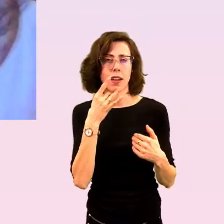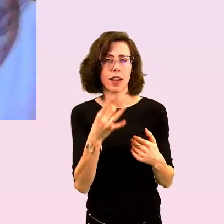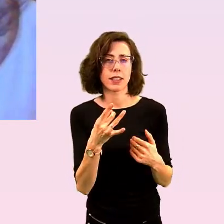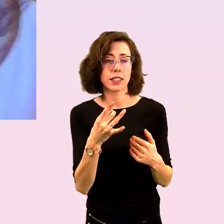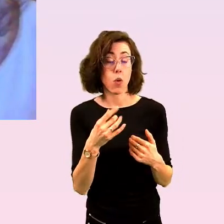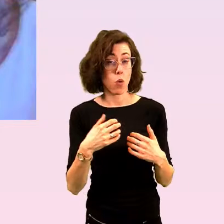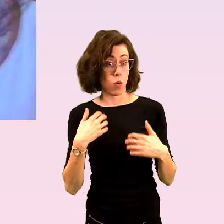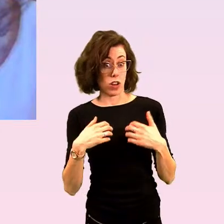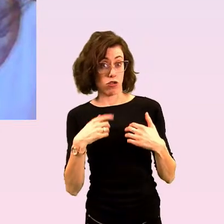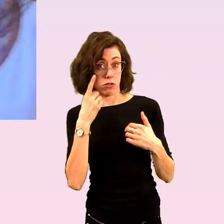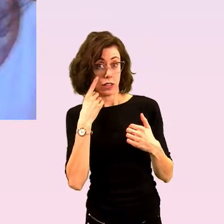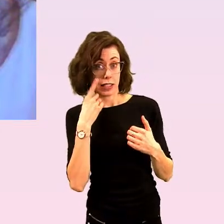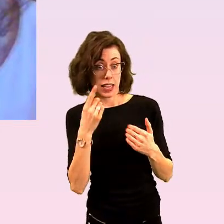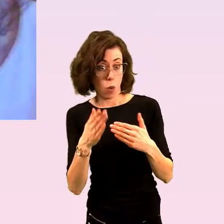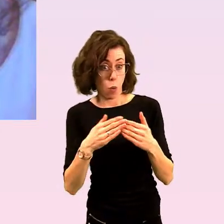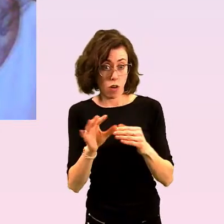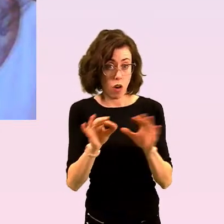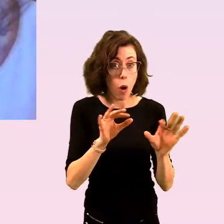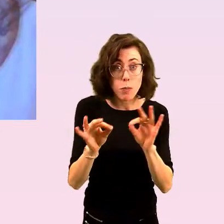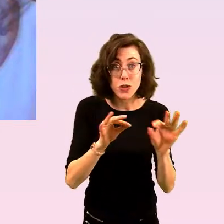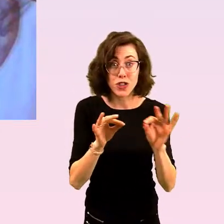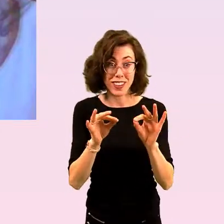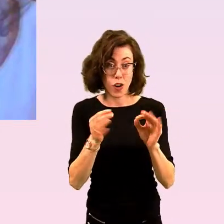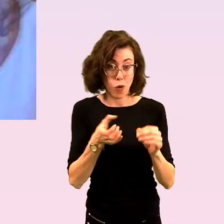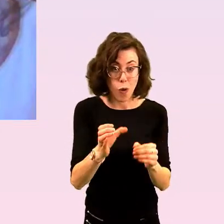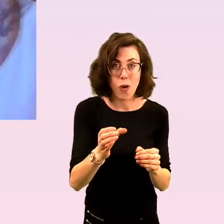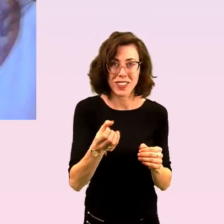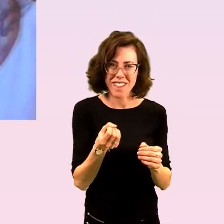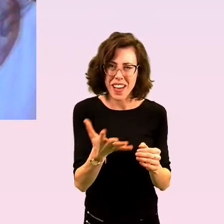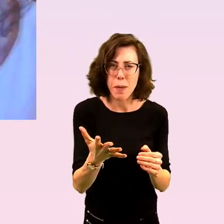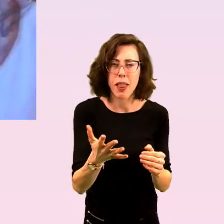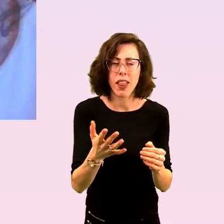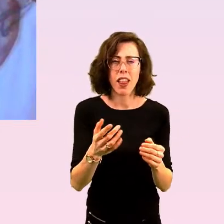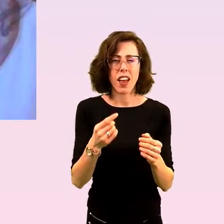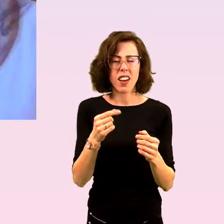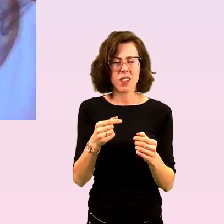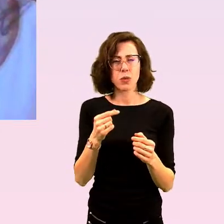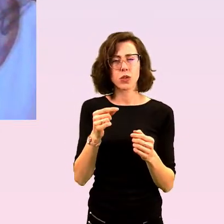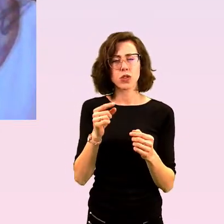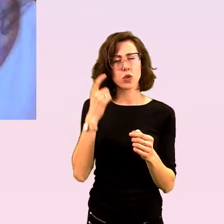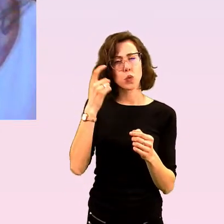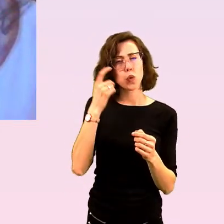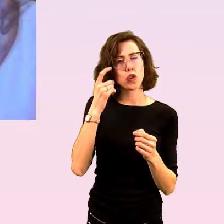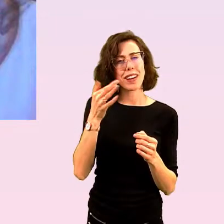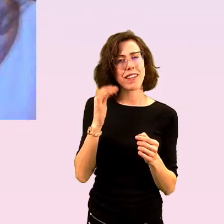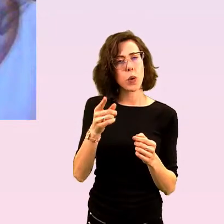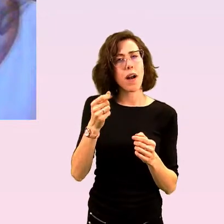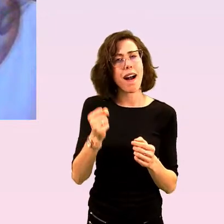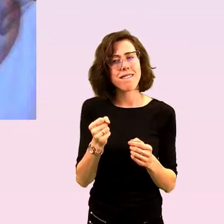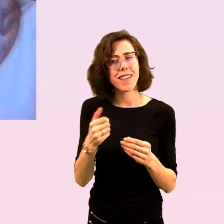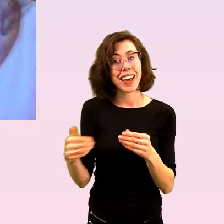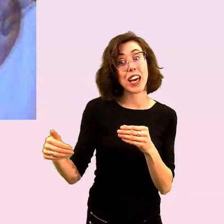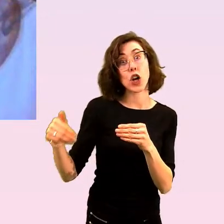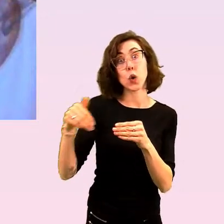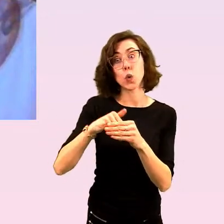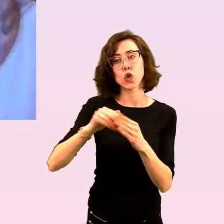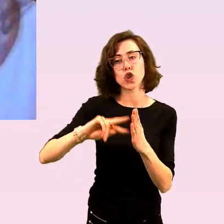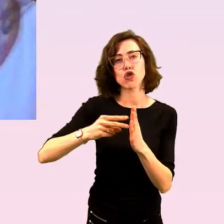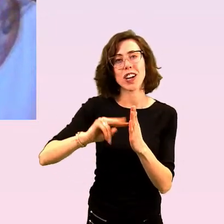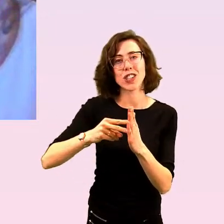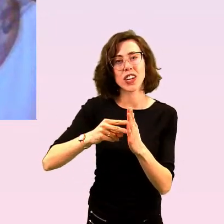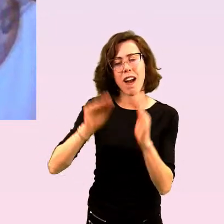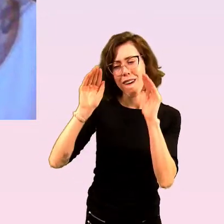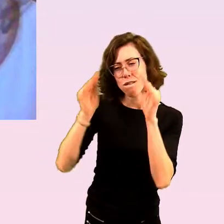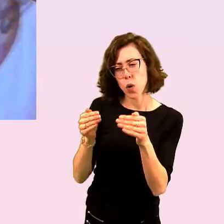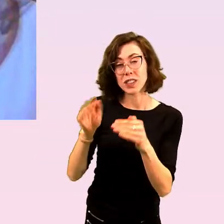to see the available options out there. Wondering if there are any specifically inclusive strategies for example, to target LGBT students who may